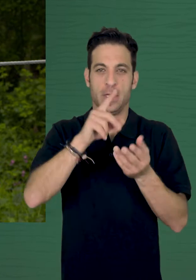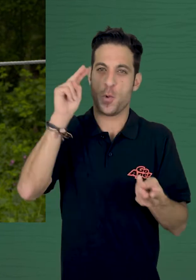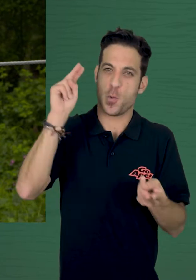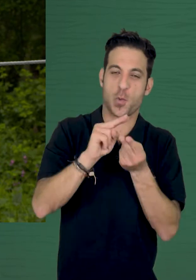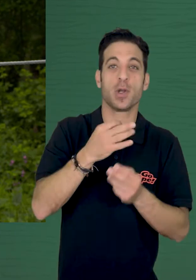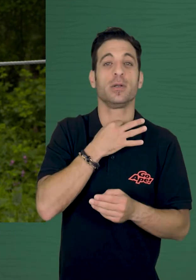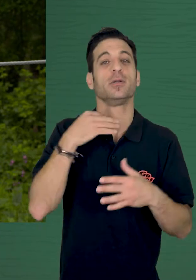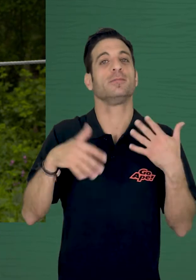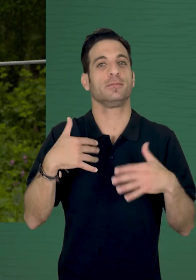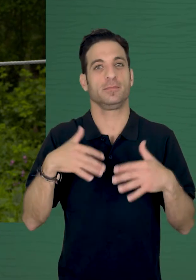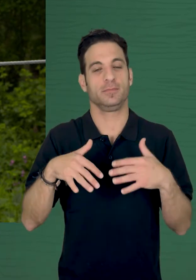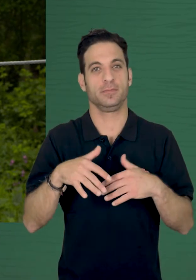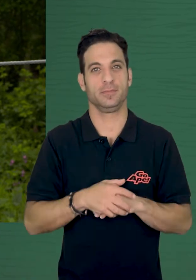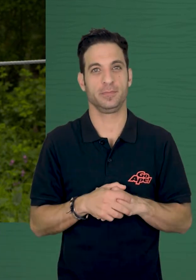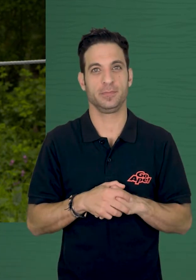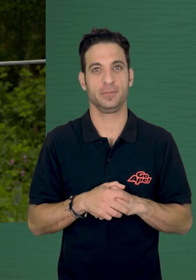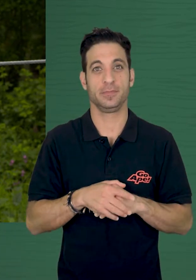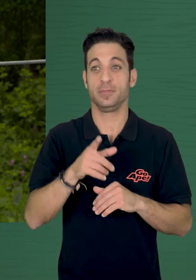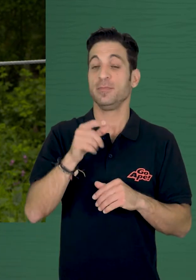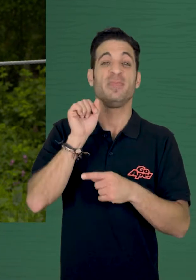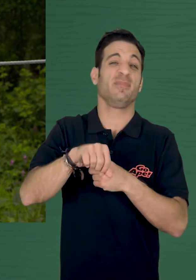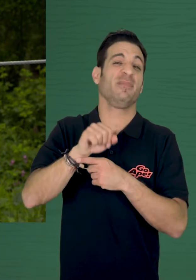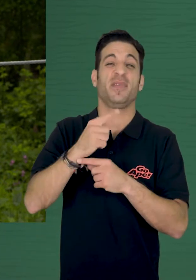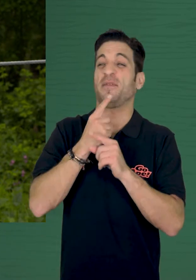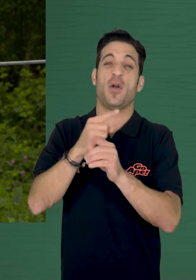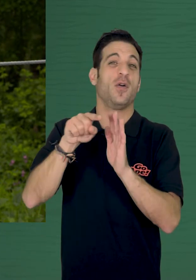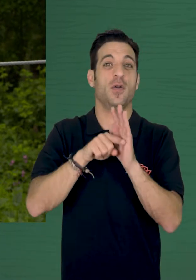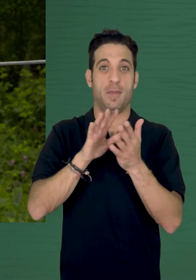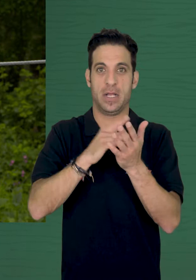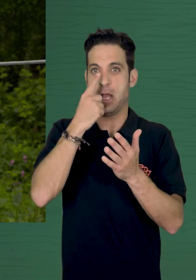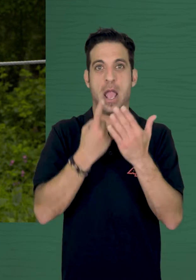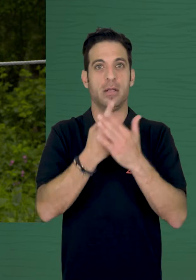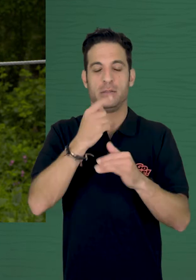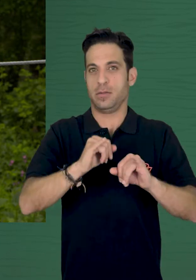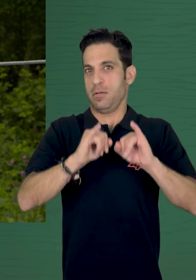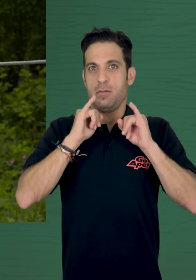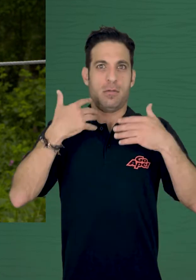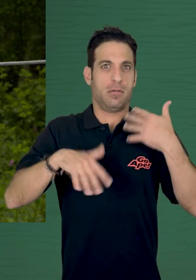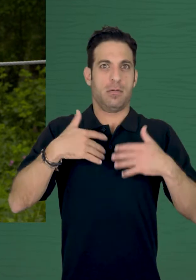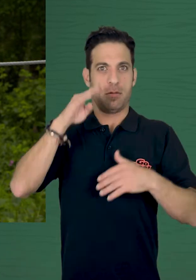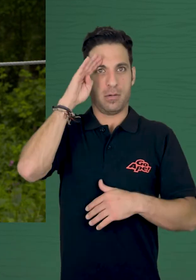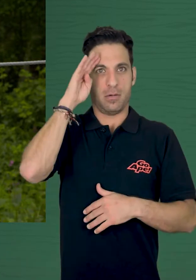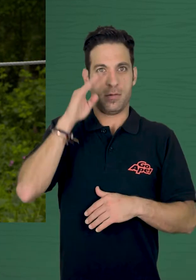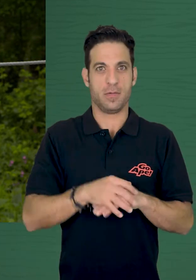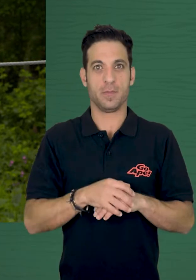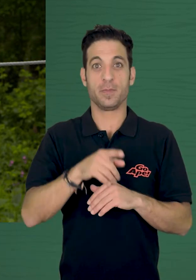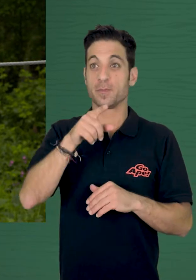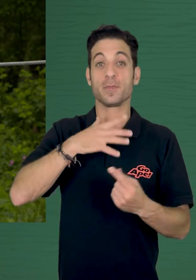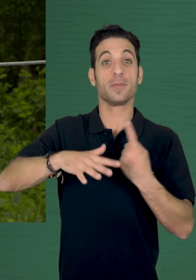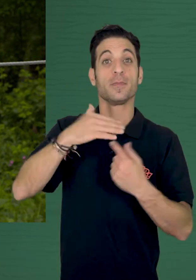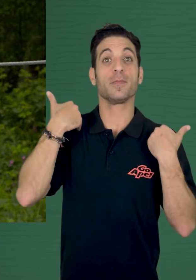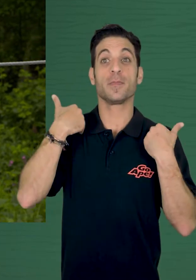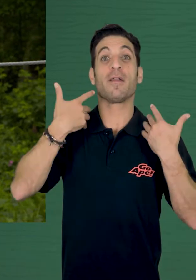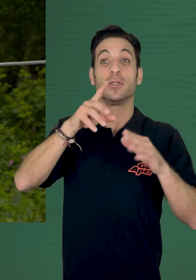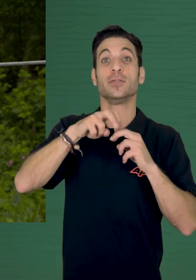greatly reduce this chance of injury. Failure to follow the rules could result in a serious or a fatal injury. Once you leave the